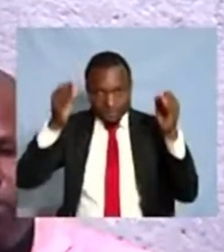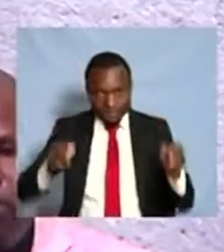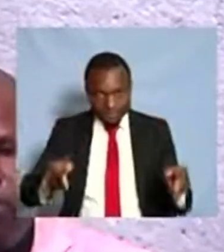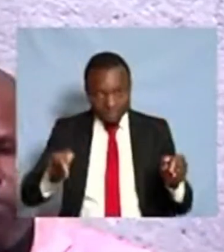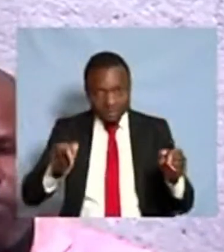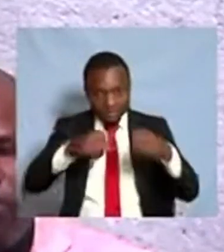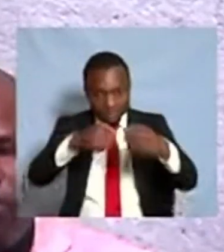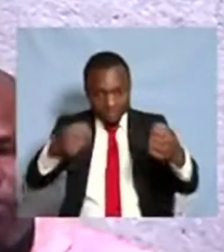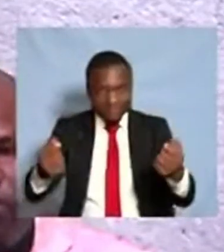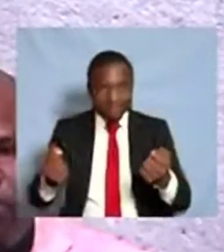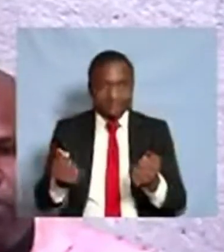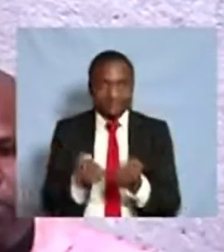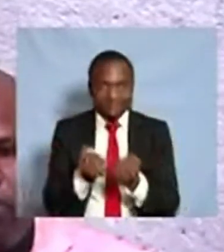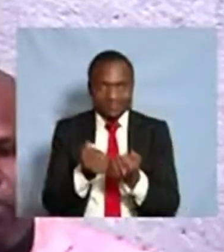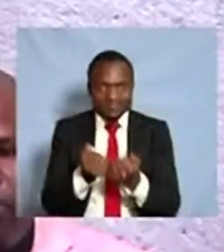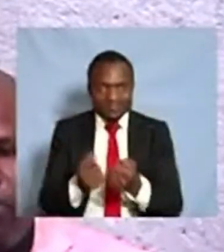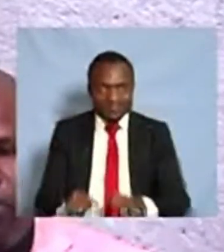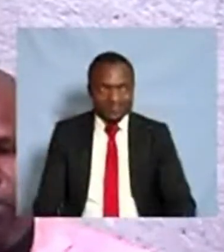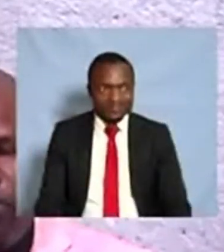society.